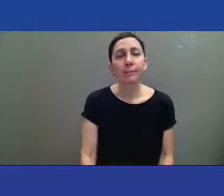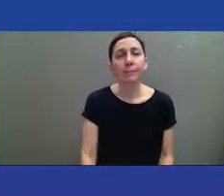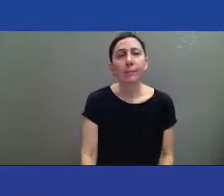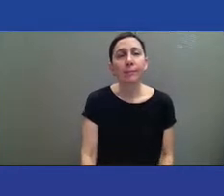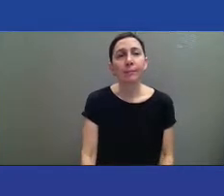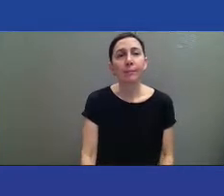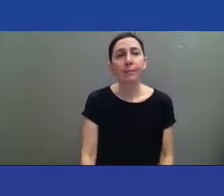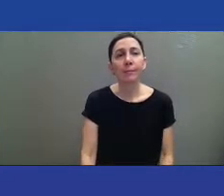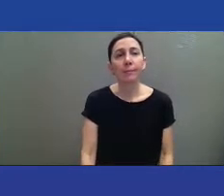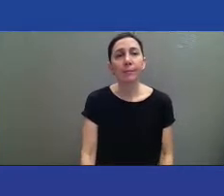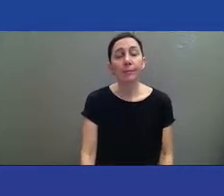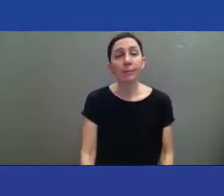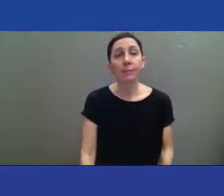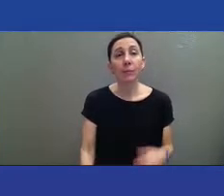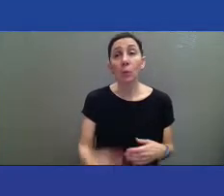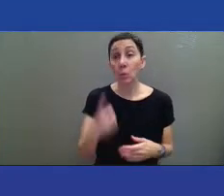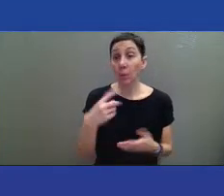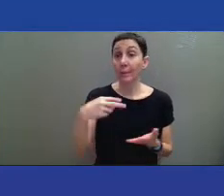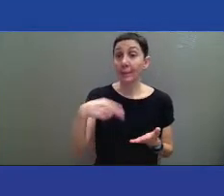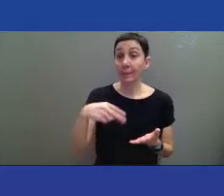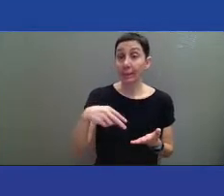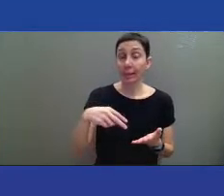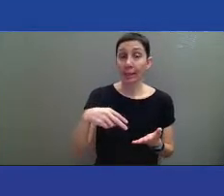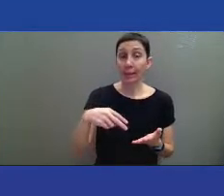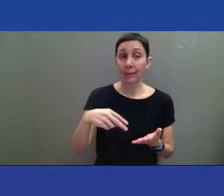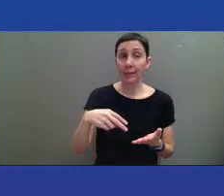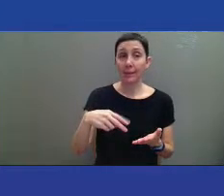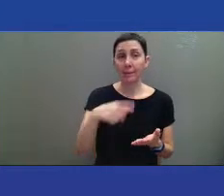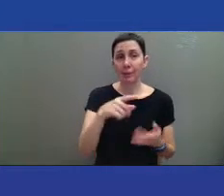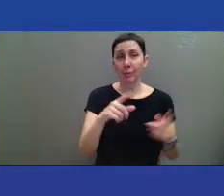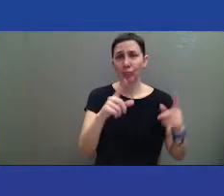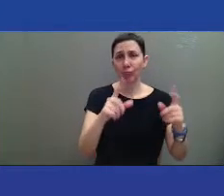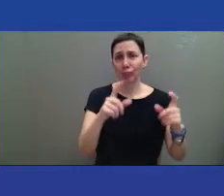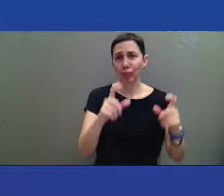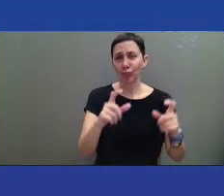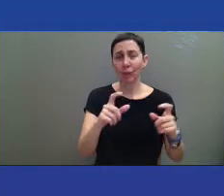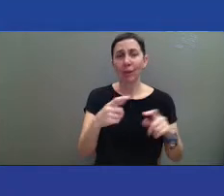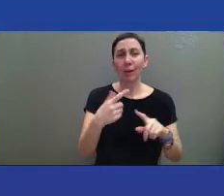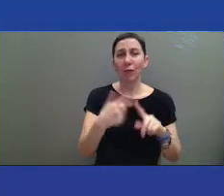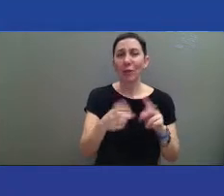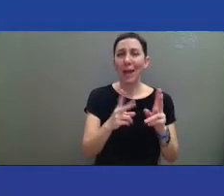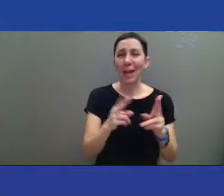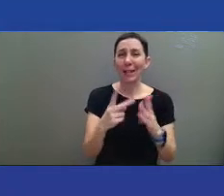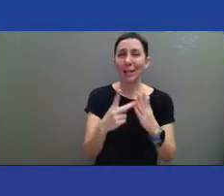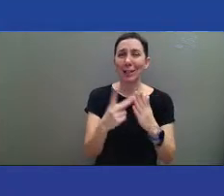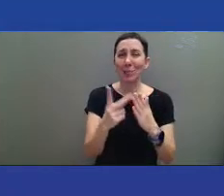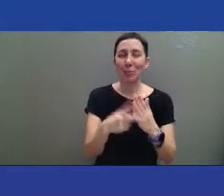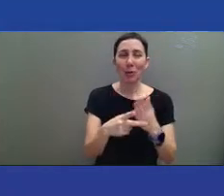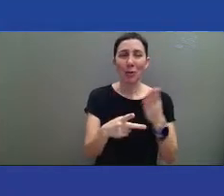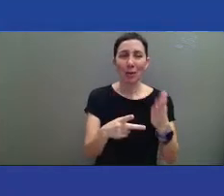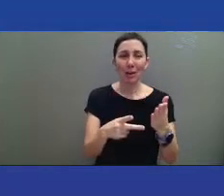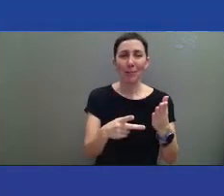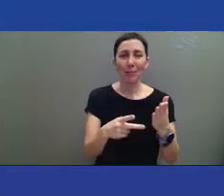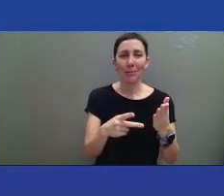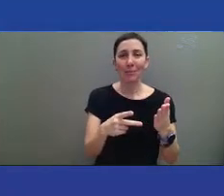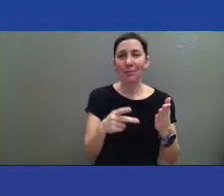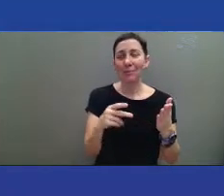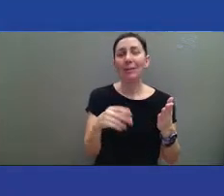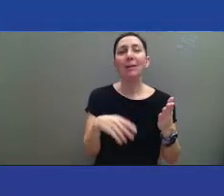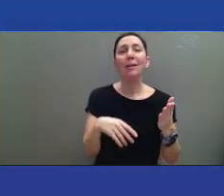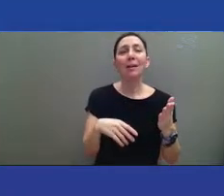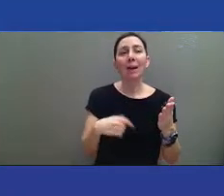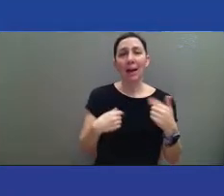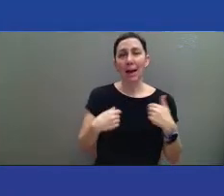So a piece that I had done, this is a screenshot of a Adobe Premiere editing program. There's images of me standing